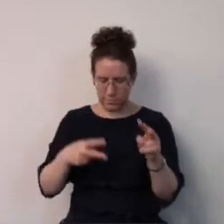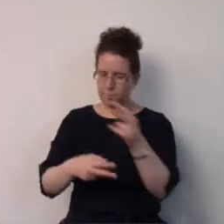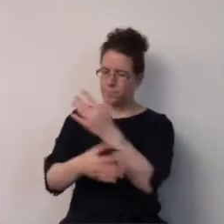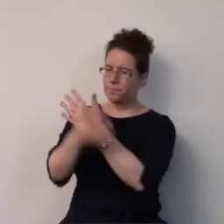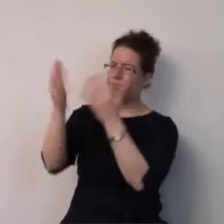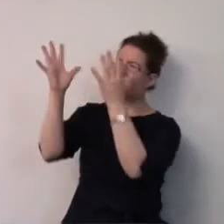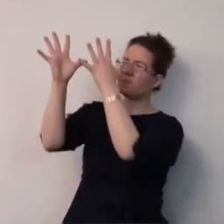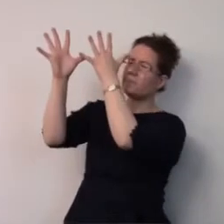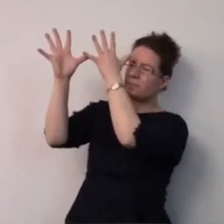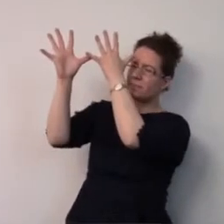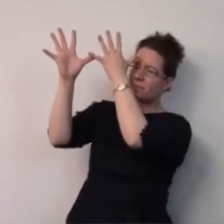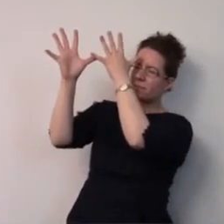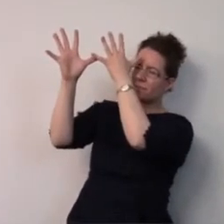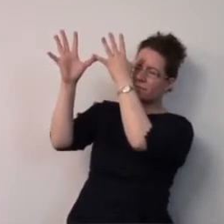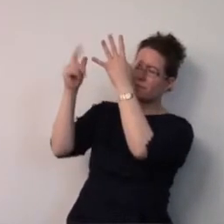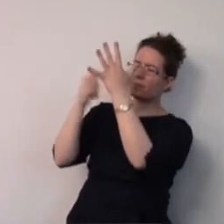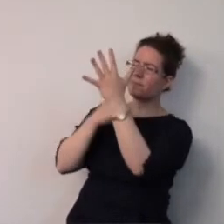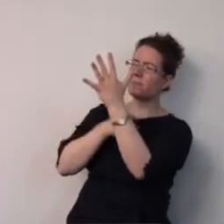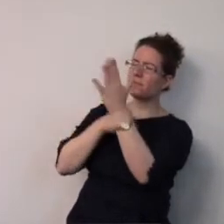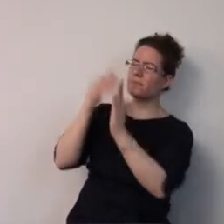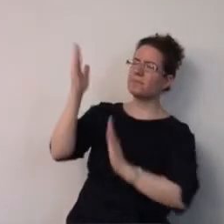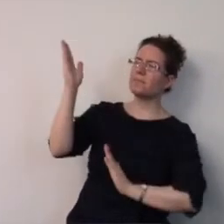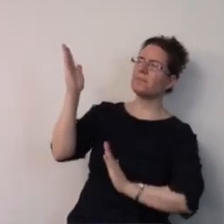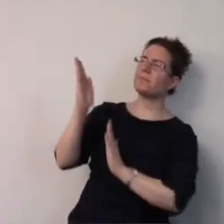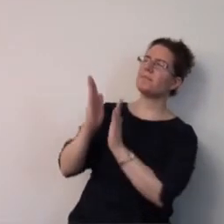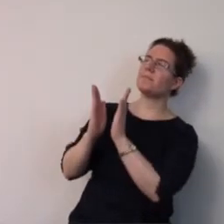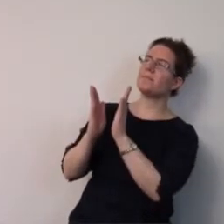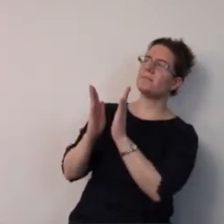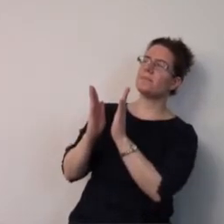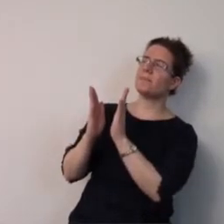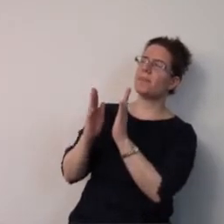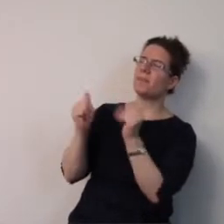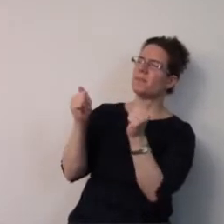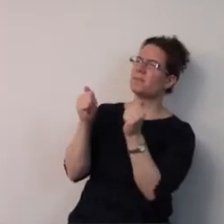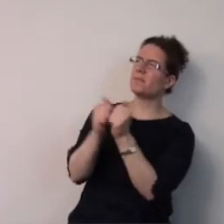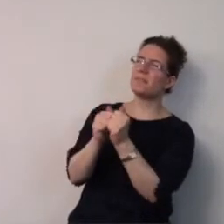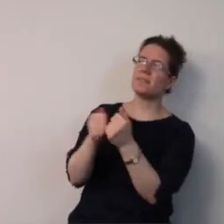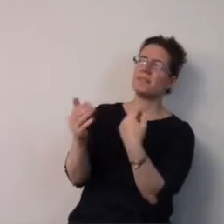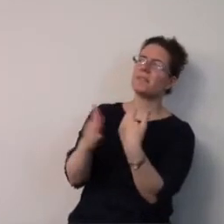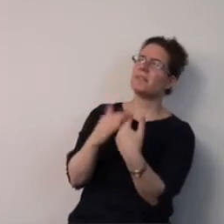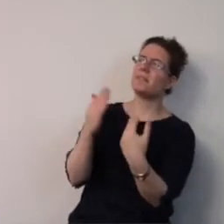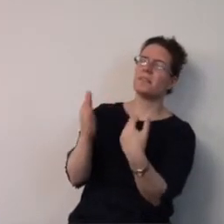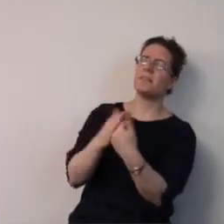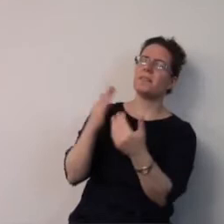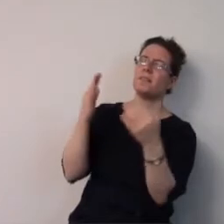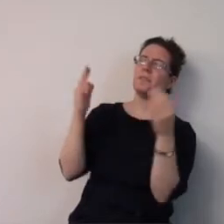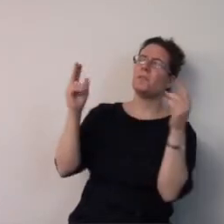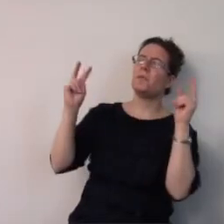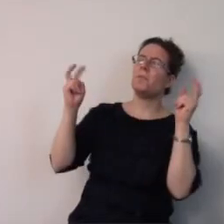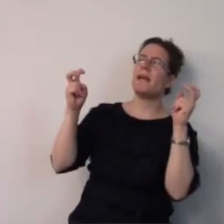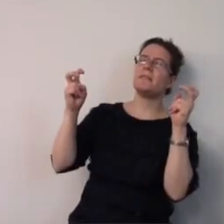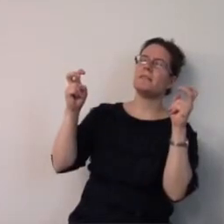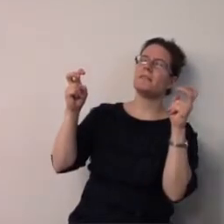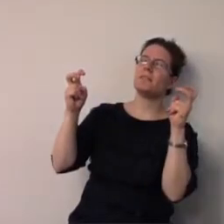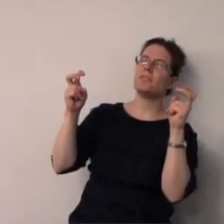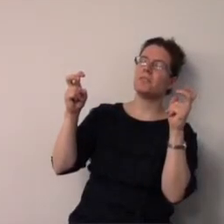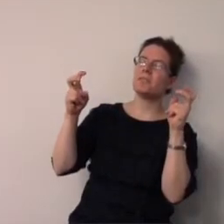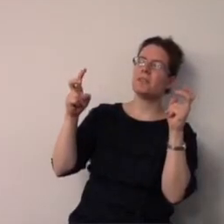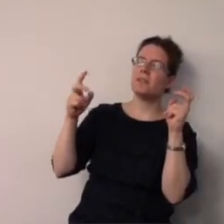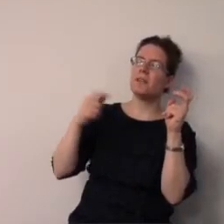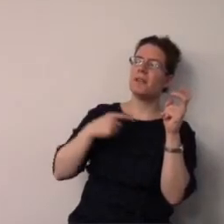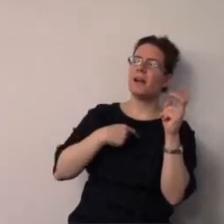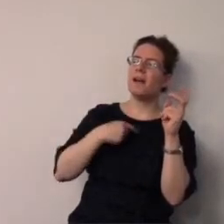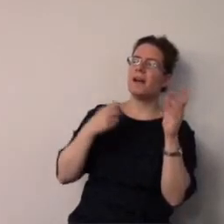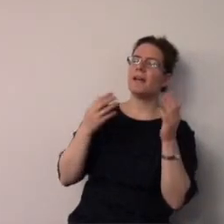everyone find a place of repentance and humbling ourselves. Because, Lord, you want to lift us up to the